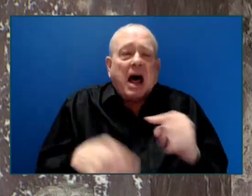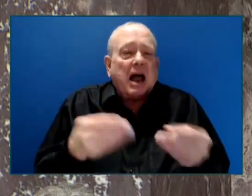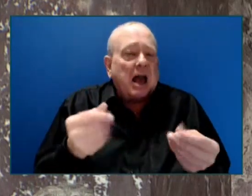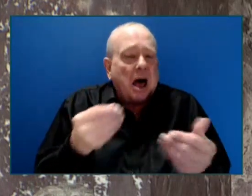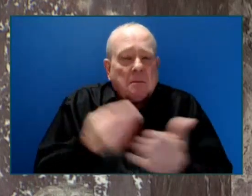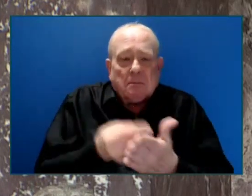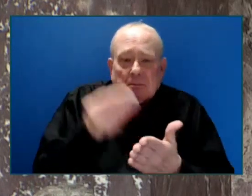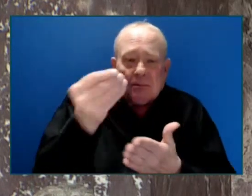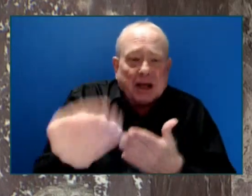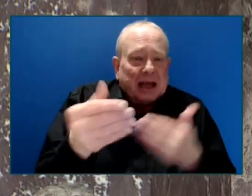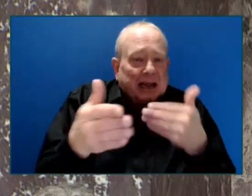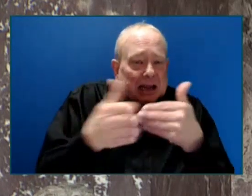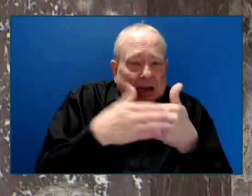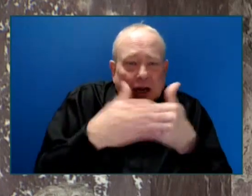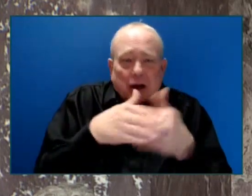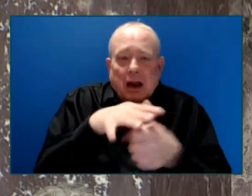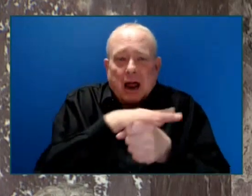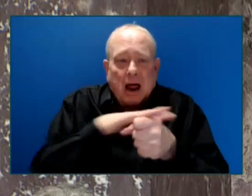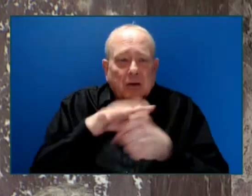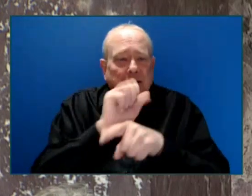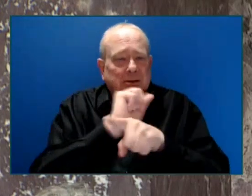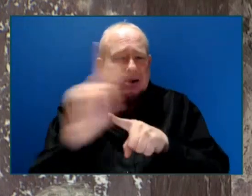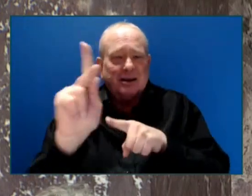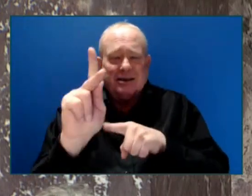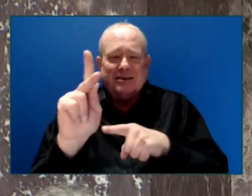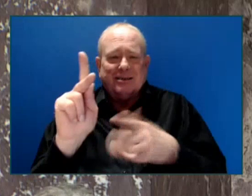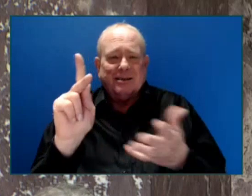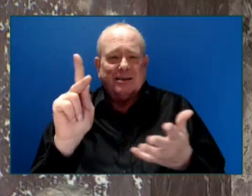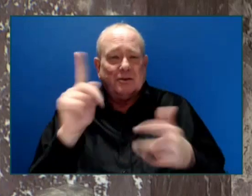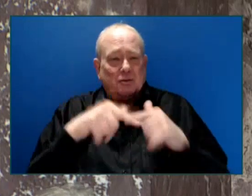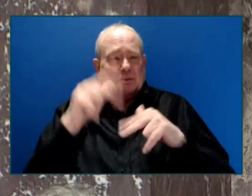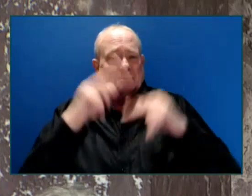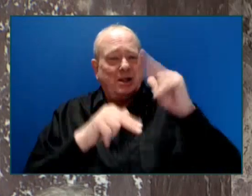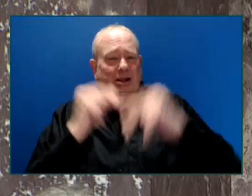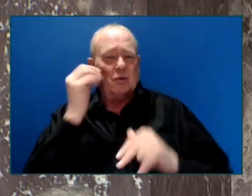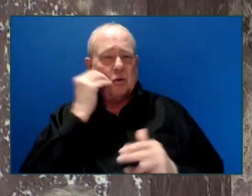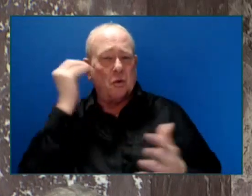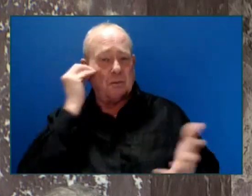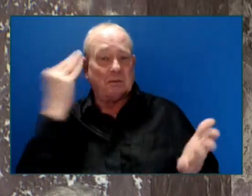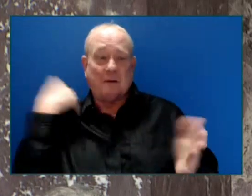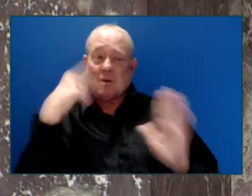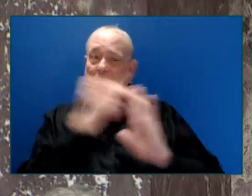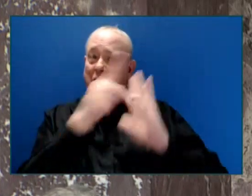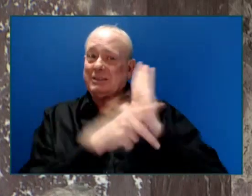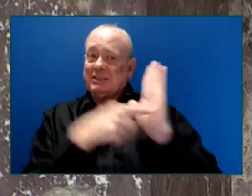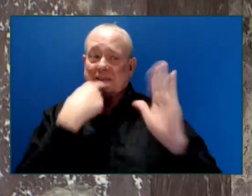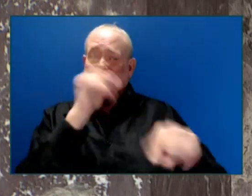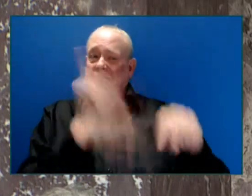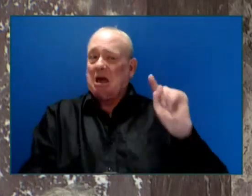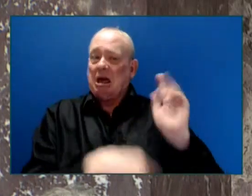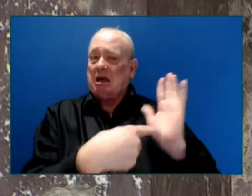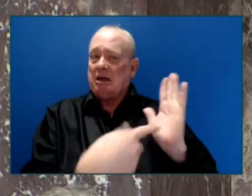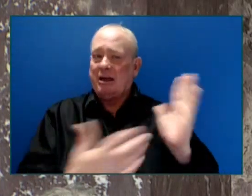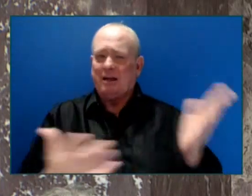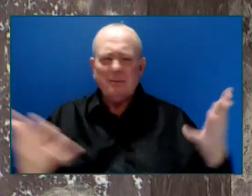Speaker? That's what we've changed. Oh, he says who built it? Who built the transit? I'll tell you who built